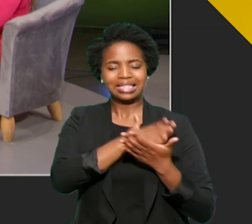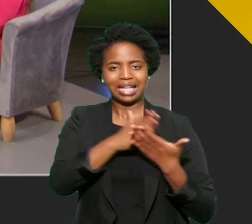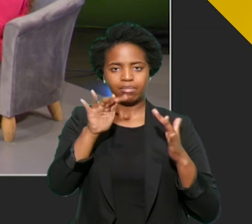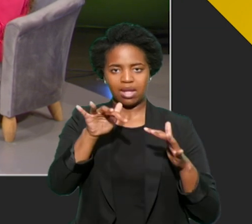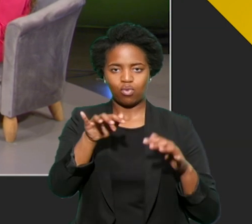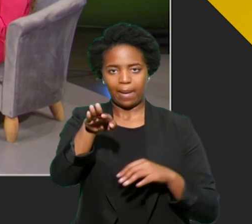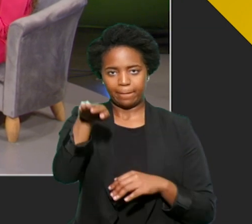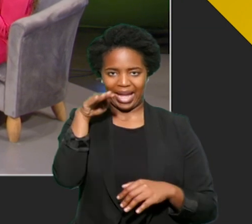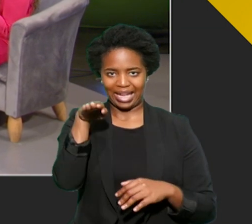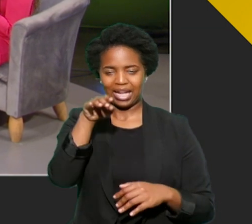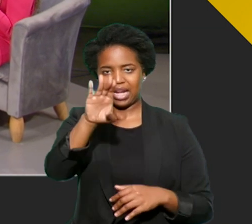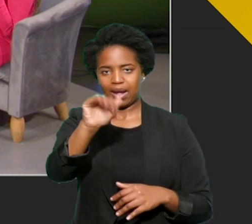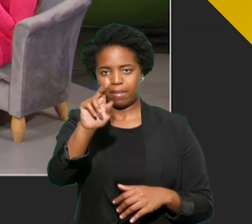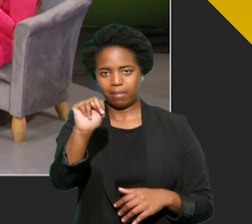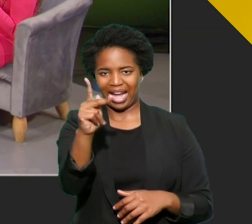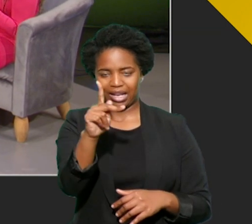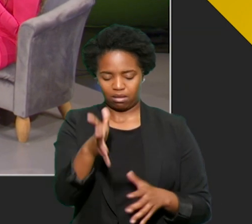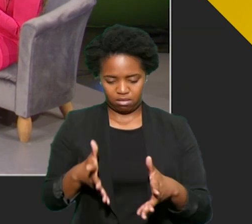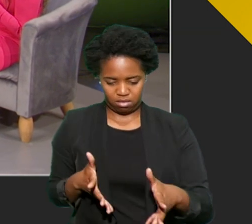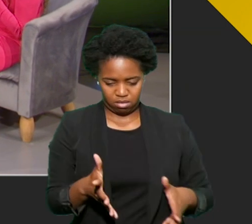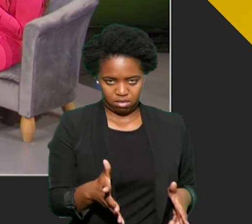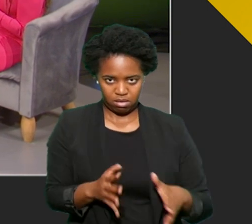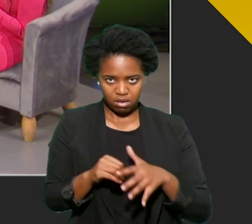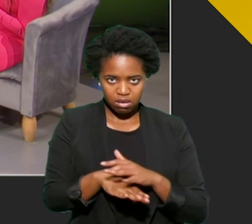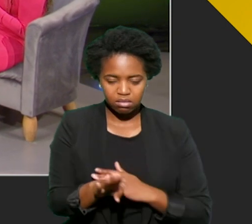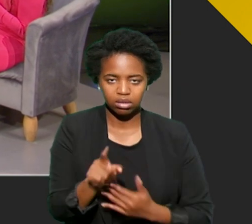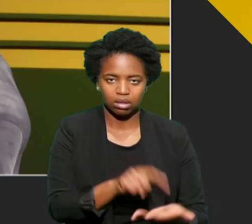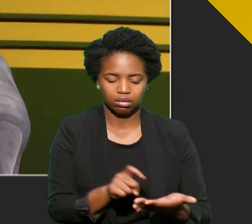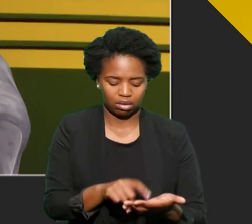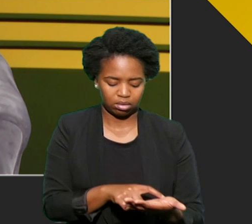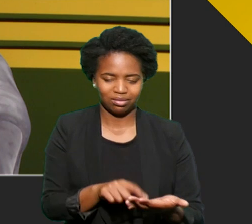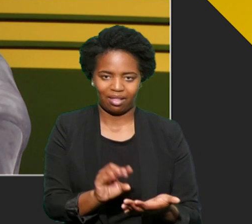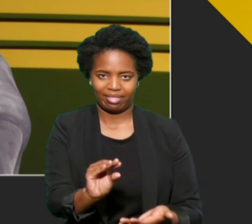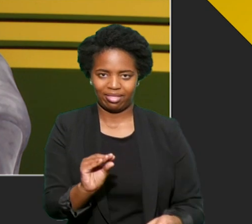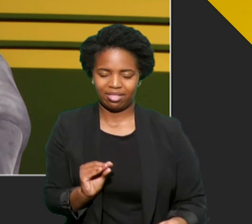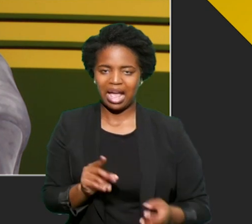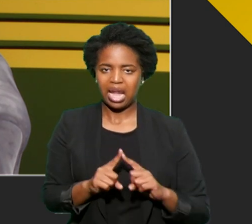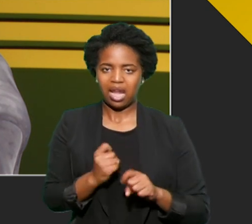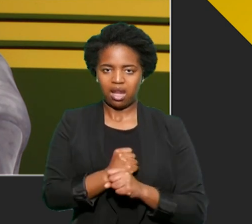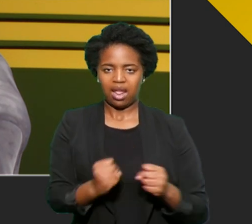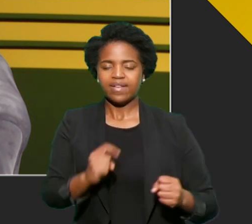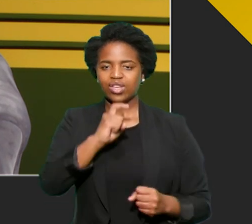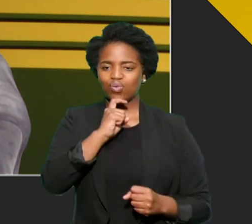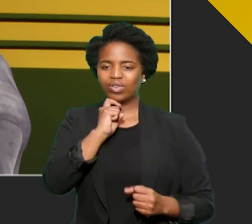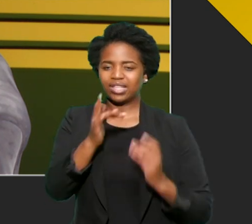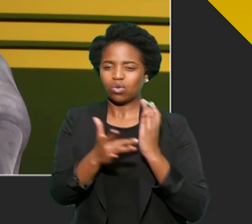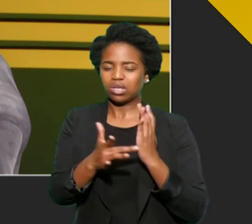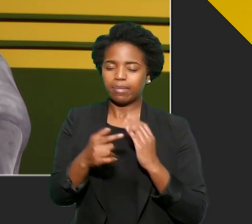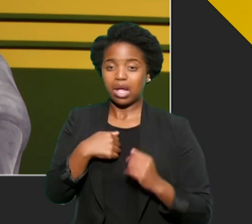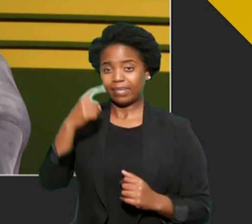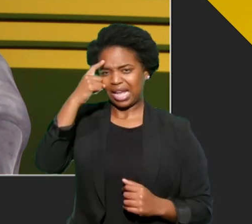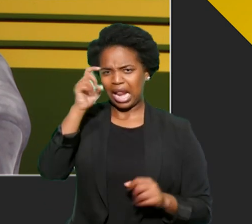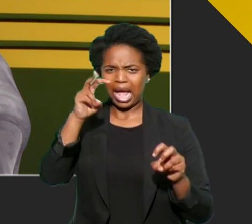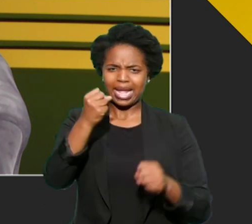further down for us as to the uses of 5G? I'm just thinking about, you know, at the top of my mind,